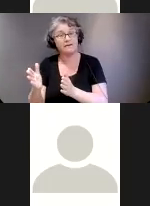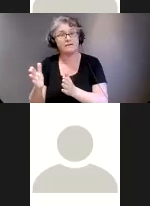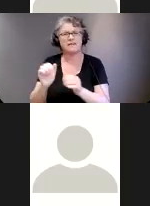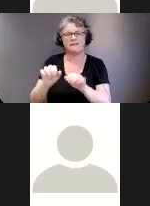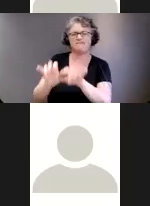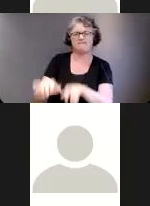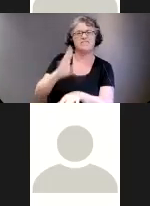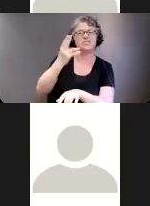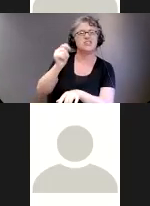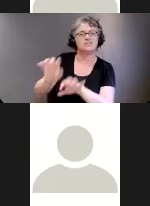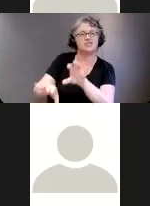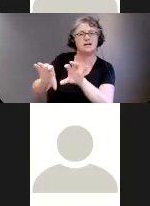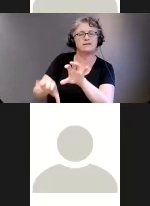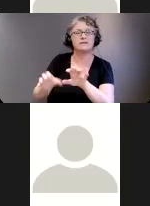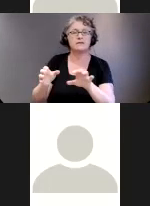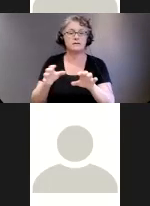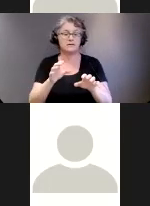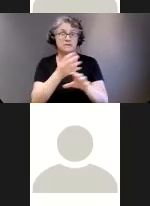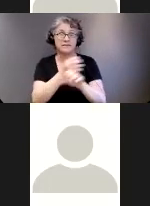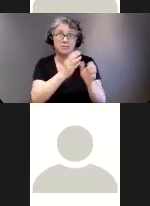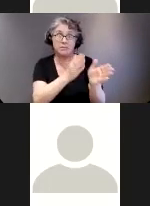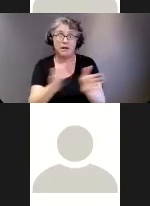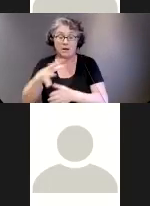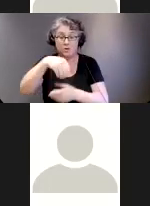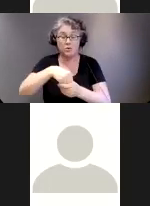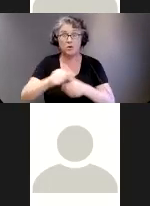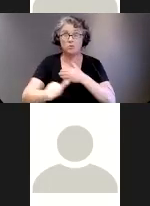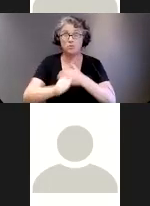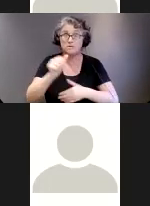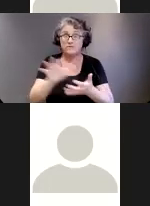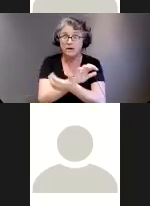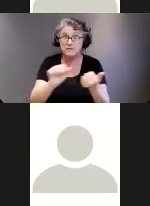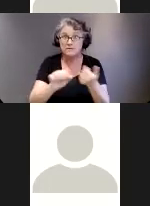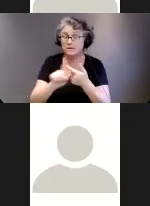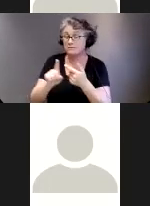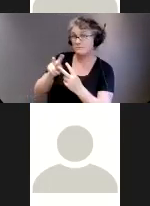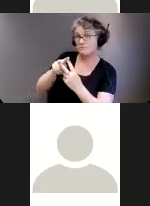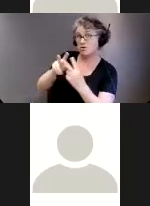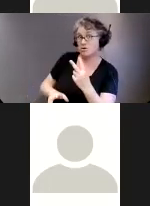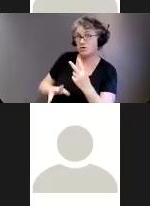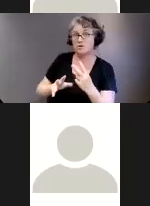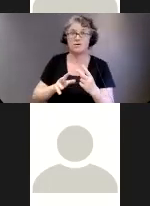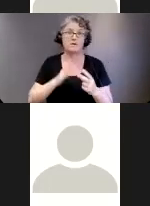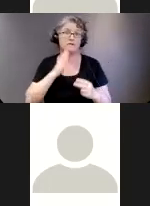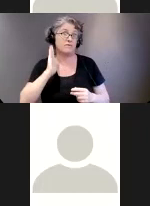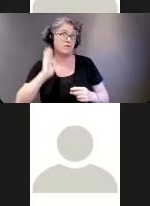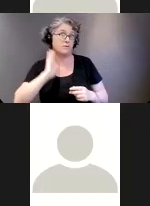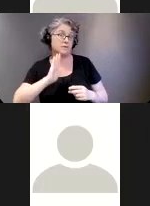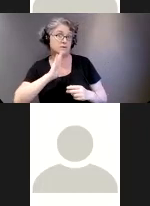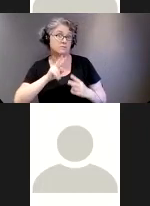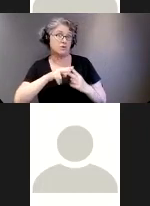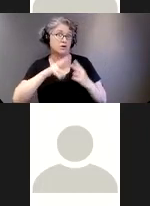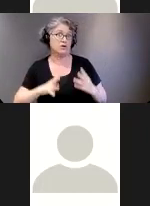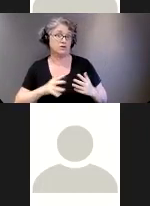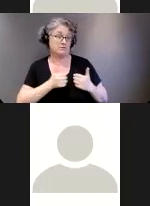include information about both risk of violence from, let's say, a partner or ex-partner and